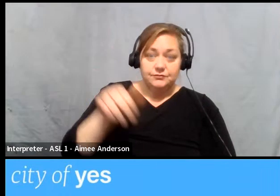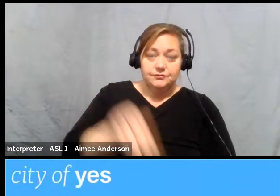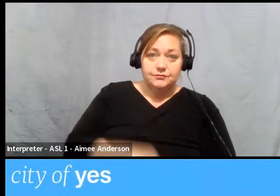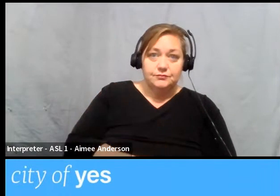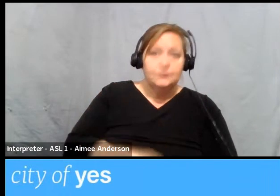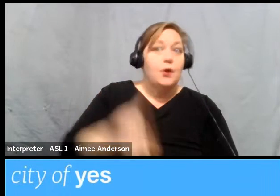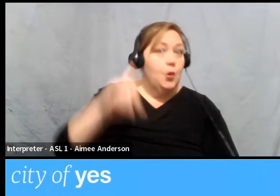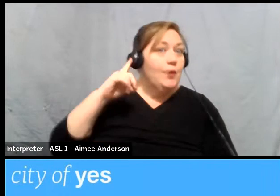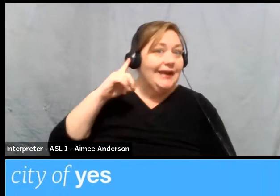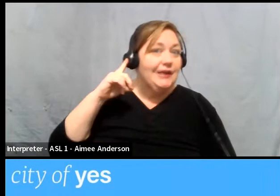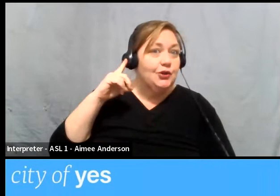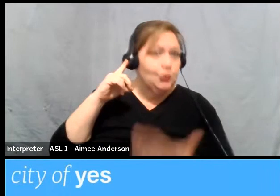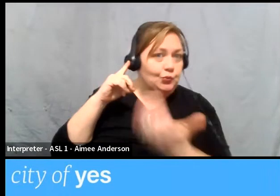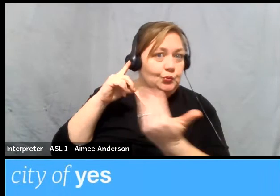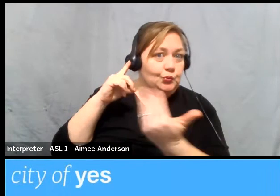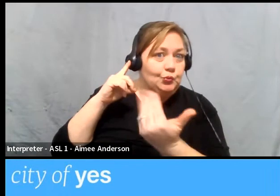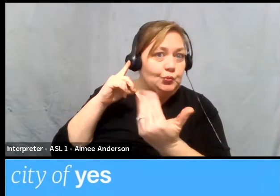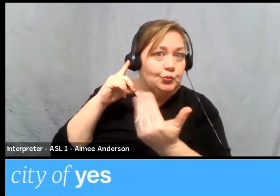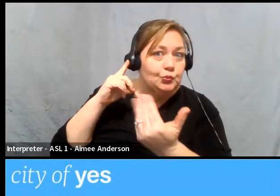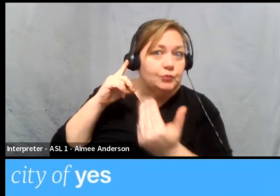We can hear you, Frank.